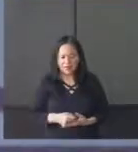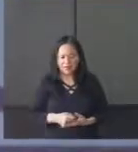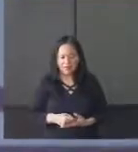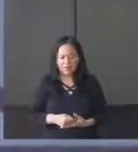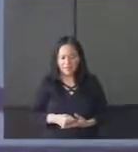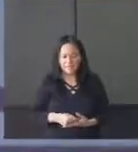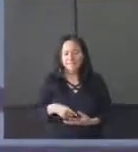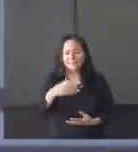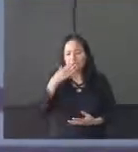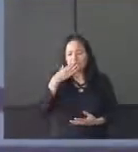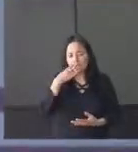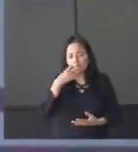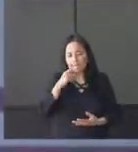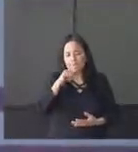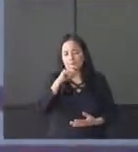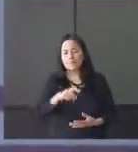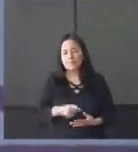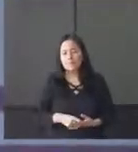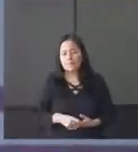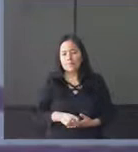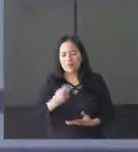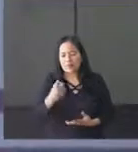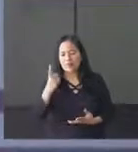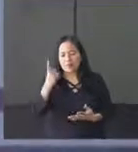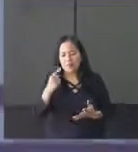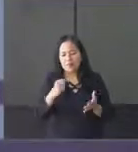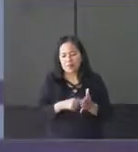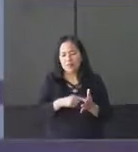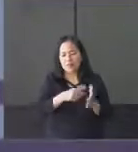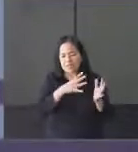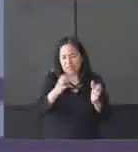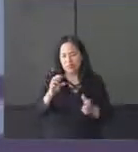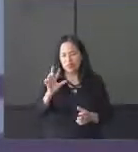massacres. According to statistics, at least